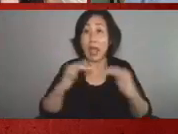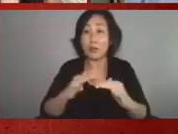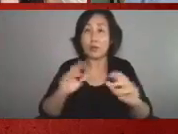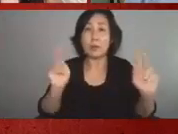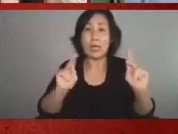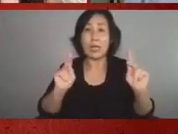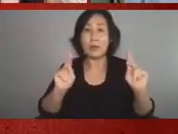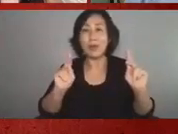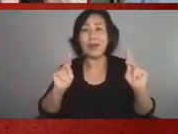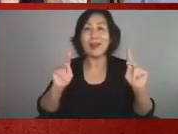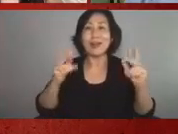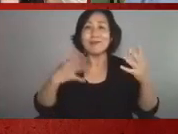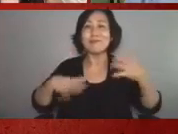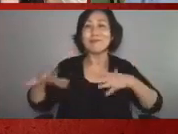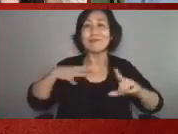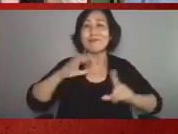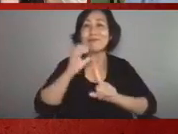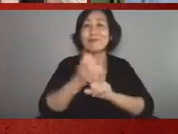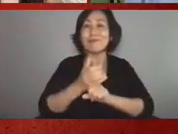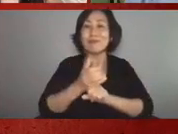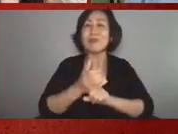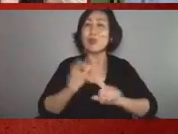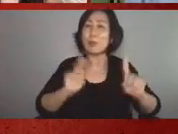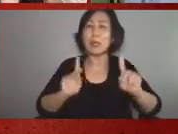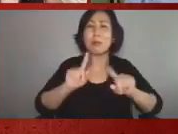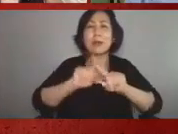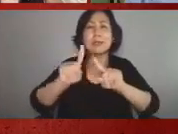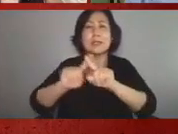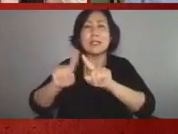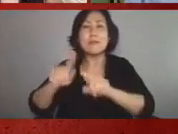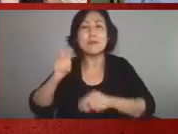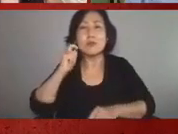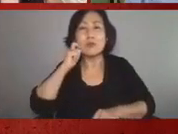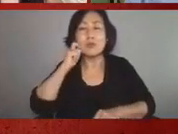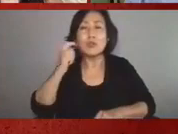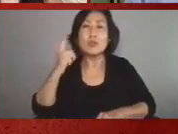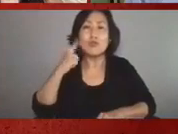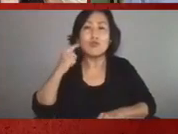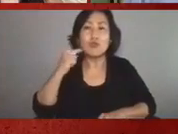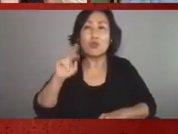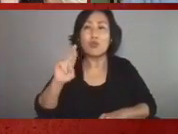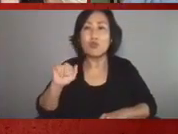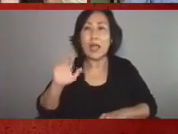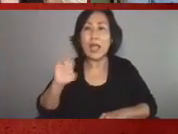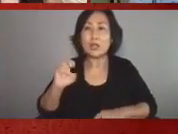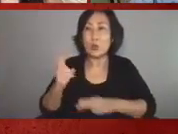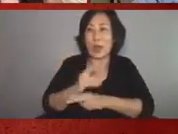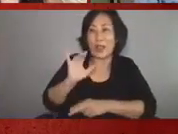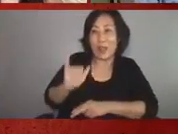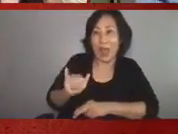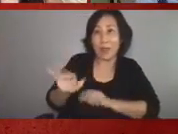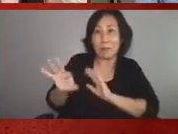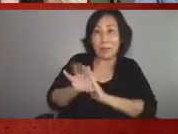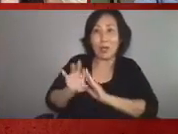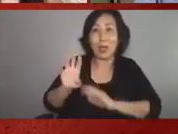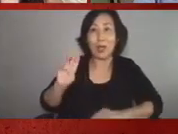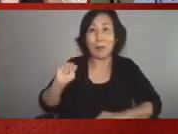cosplay mode, there are people of all different races that wear that costume. And it's